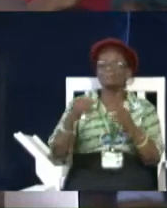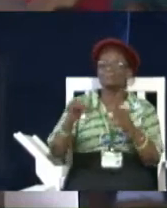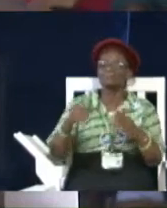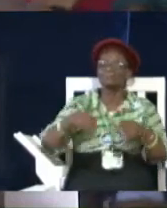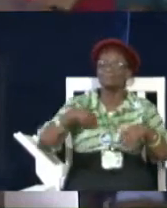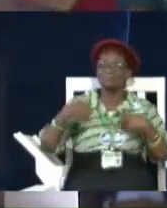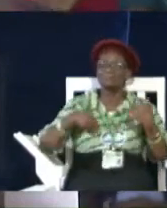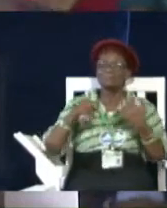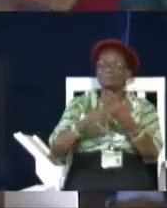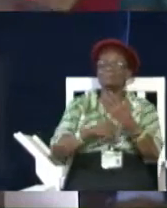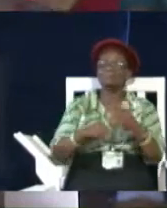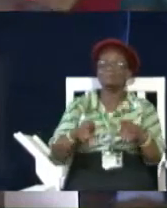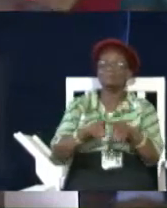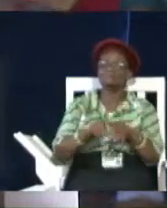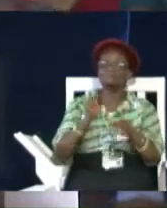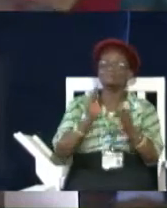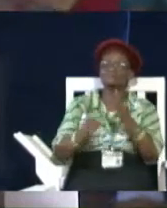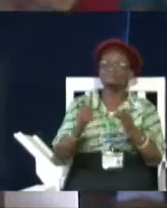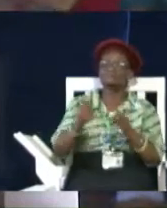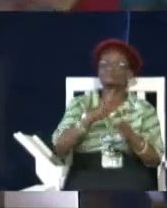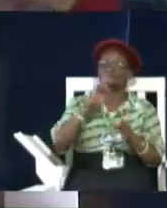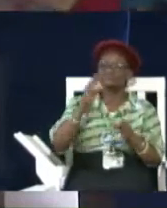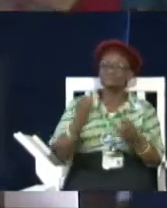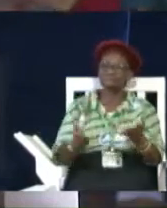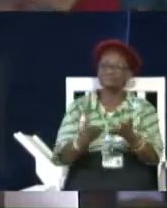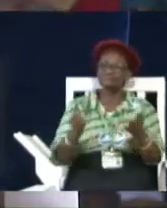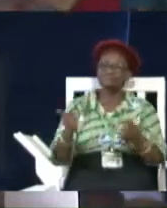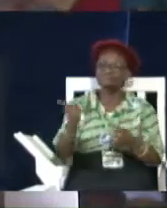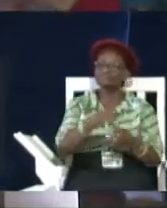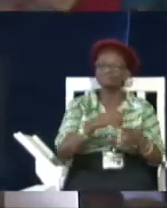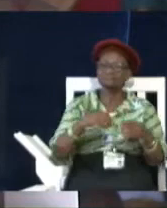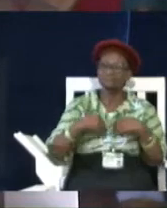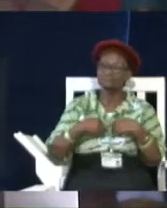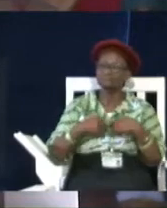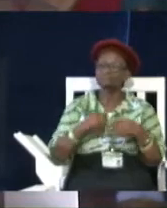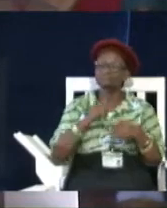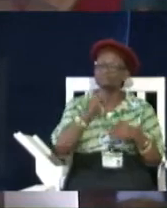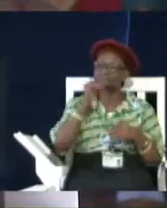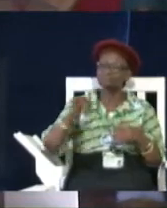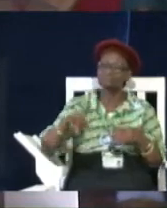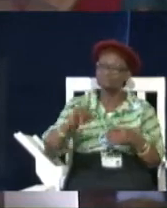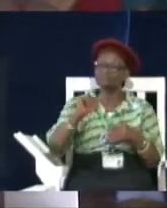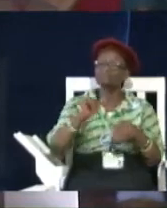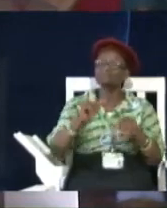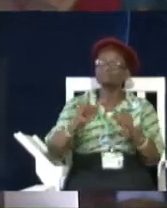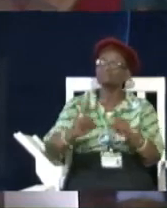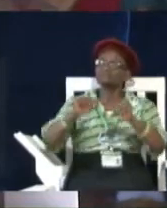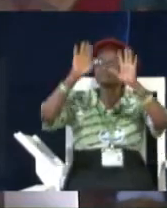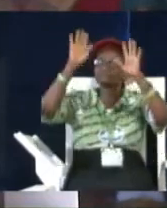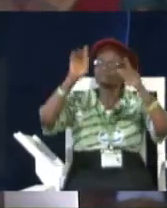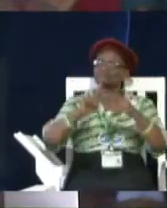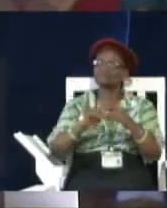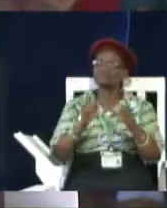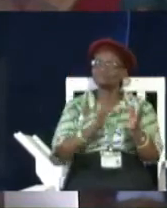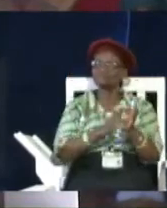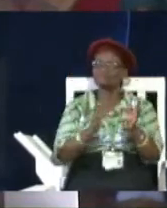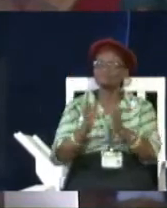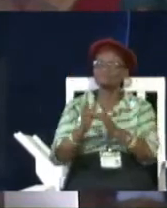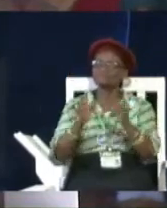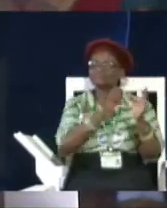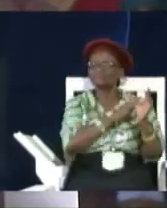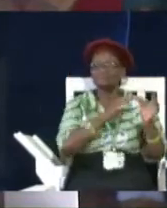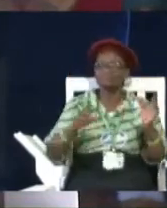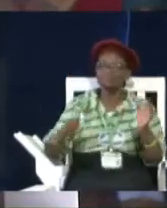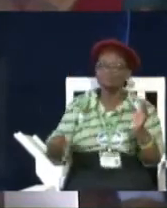and you have not yet given your life to Jesus Christ, your sins are not yet washed away, before we